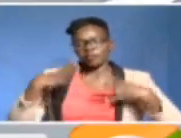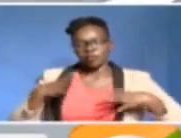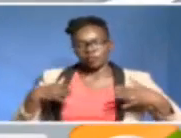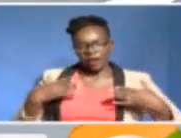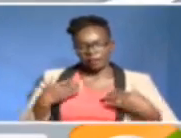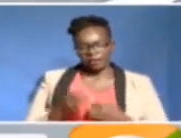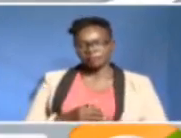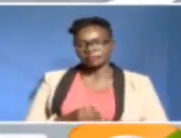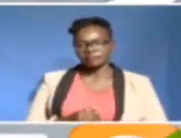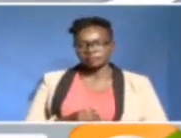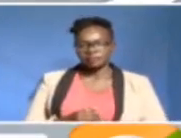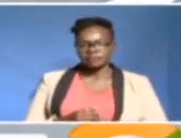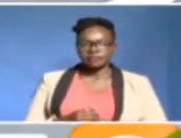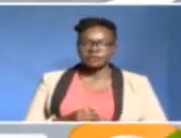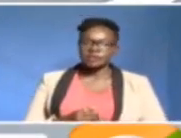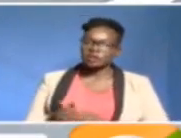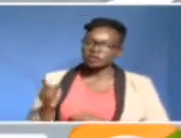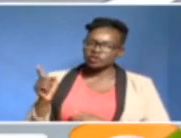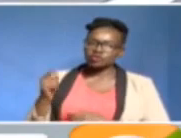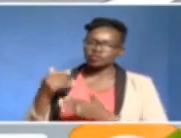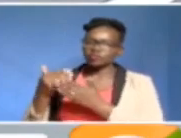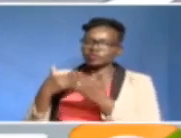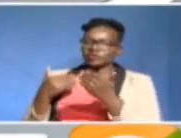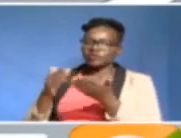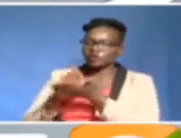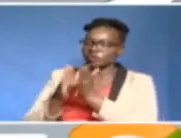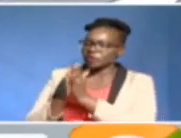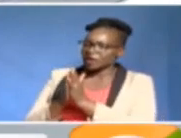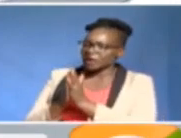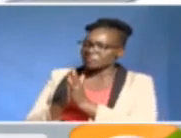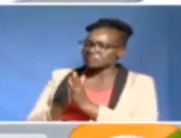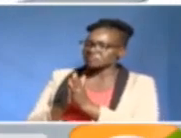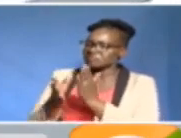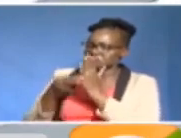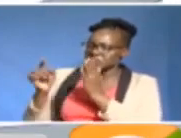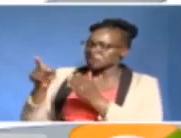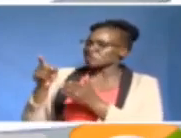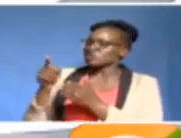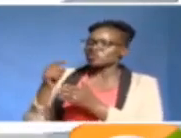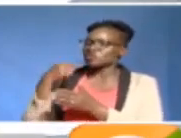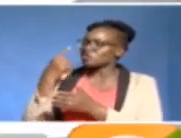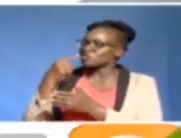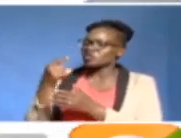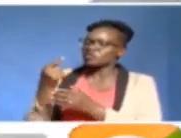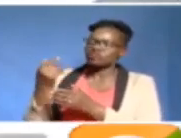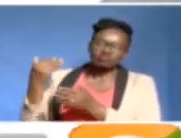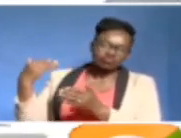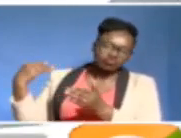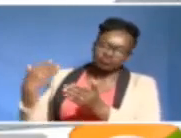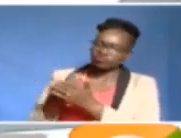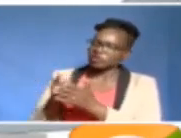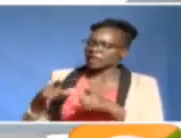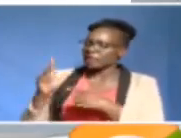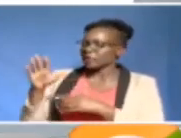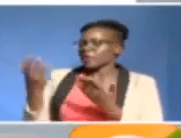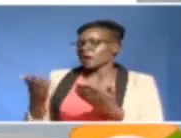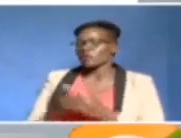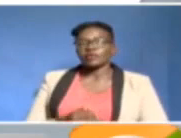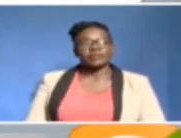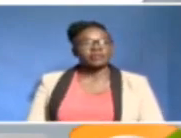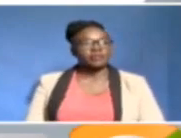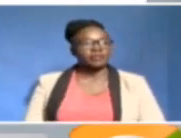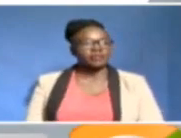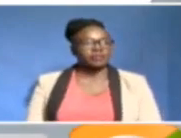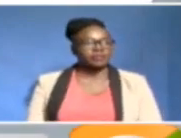you became Glamour Pam, what's your story? How did you begin? Well, I'm fortunate that I come from a